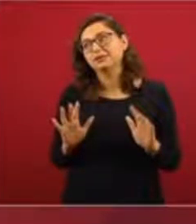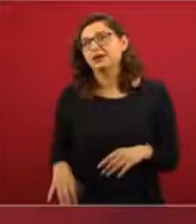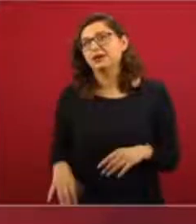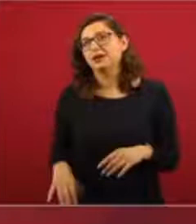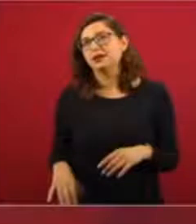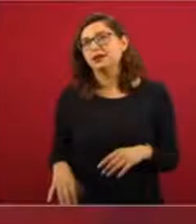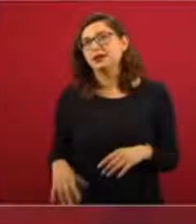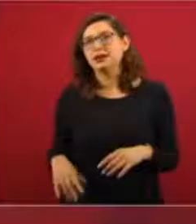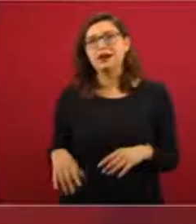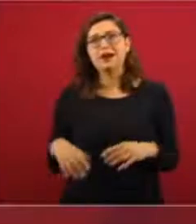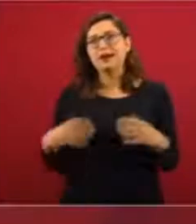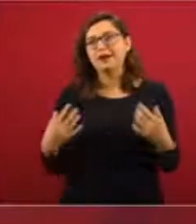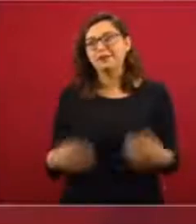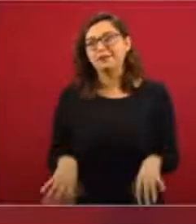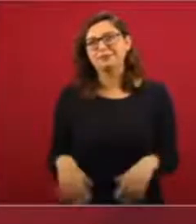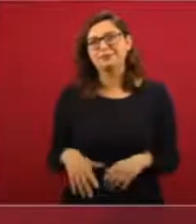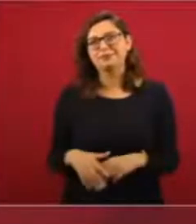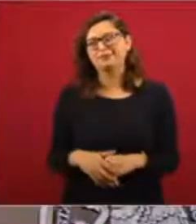be